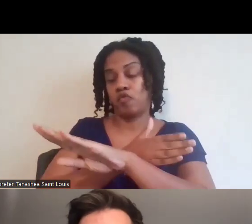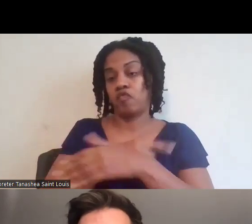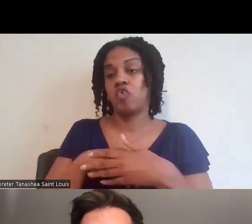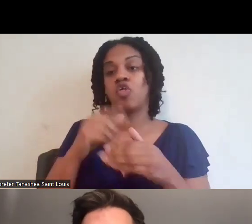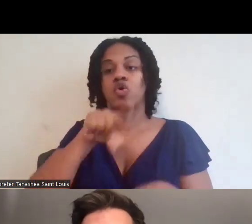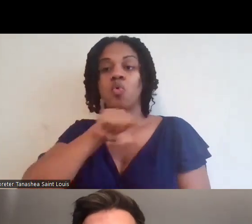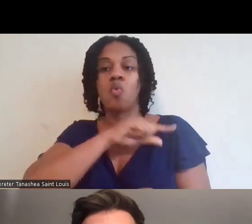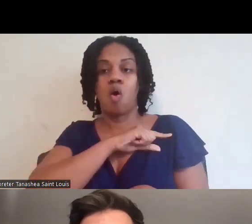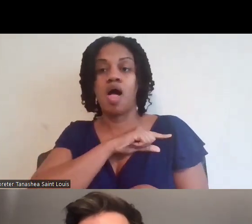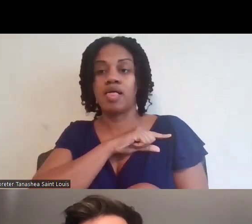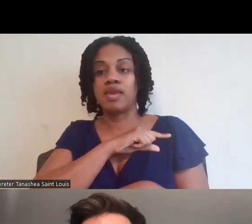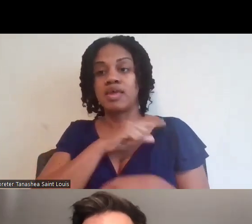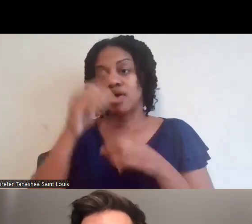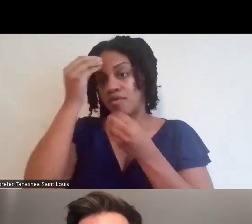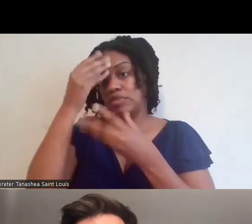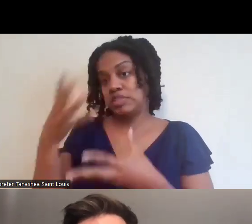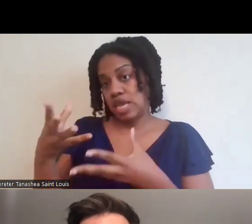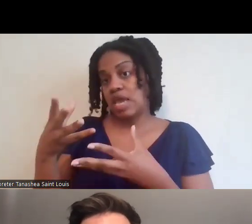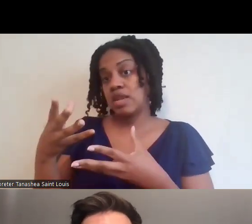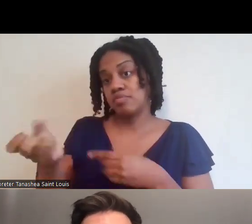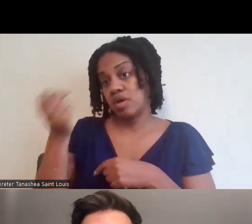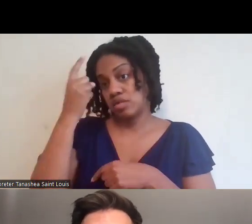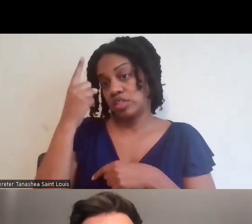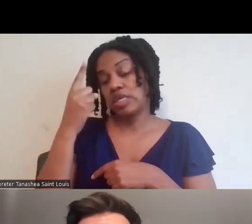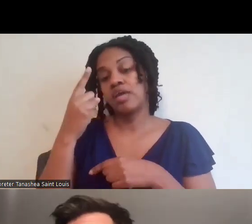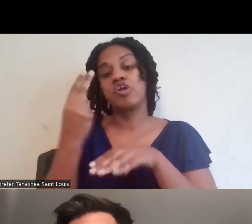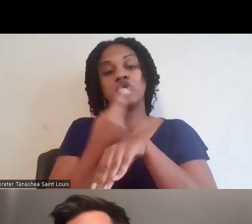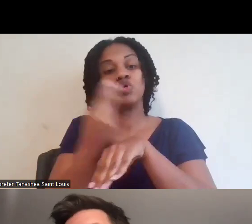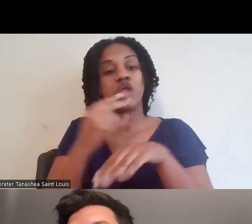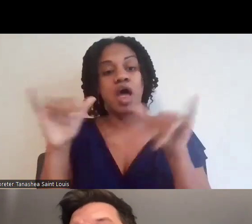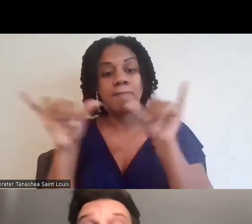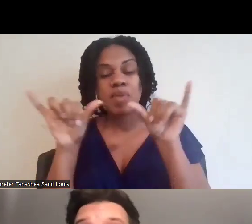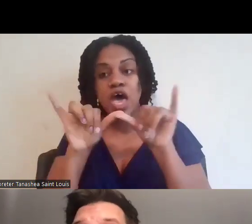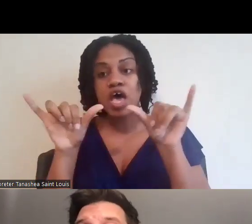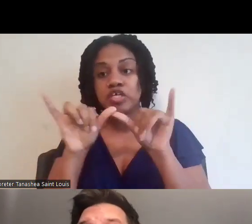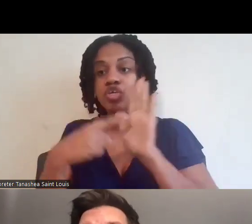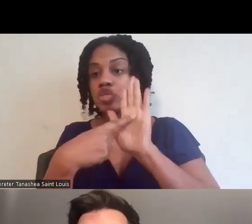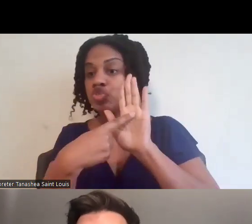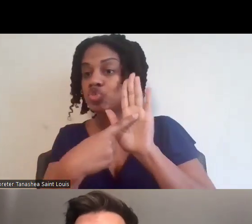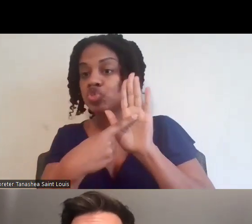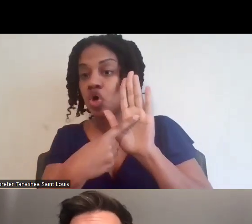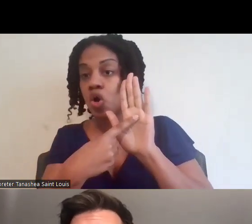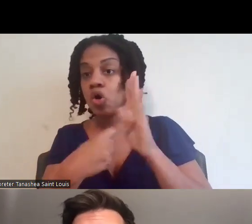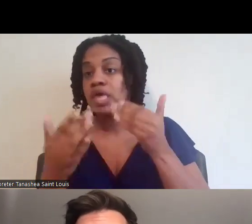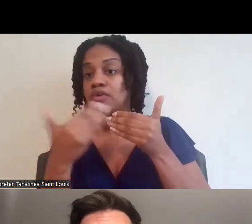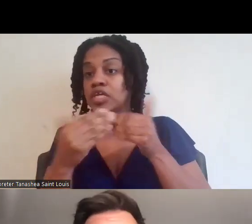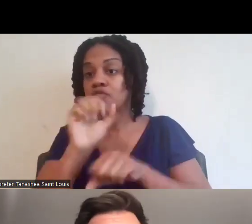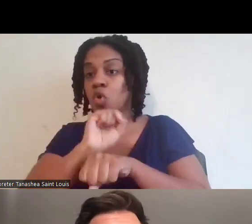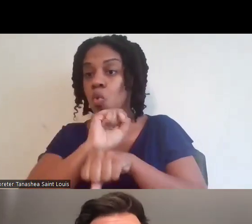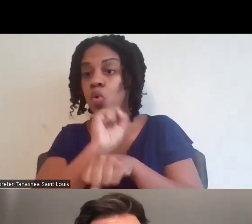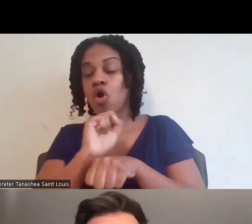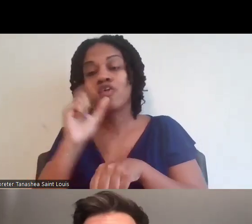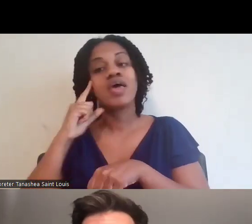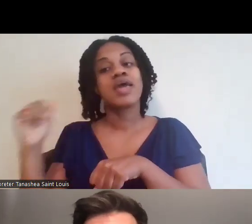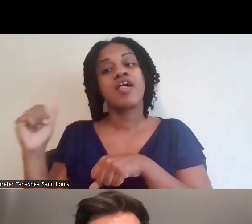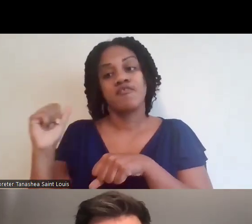quality of data that's being captured and utilized to measure and demonstrate the efficacy of the work of the California